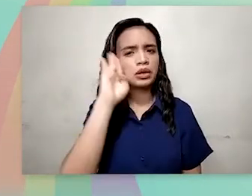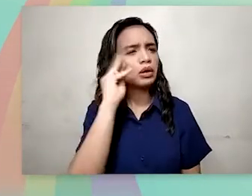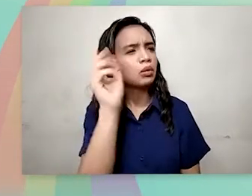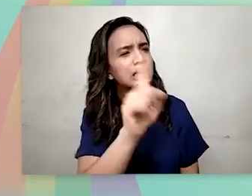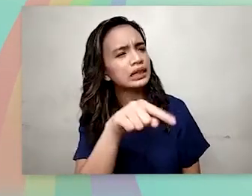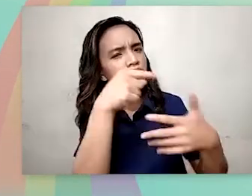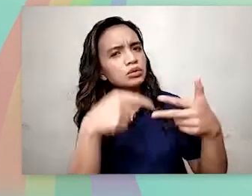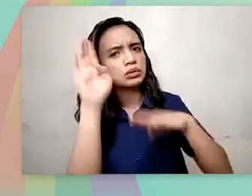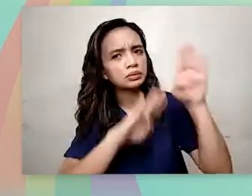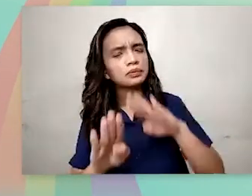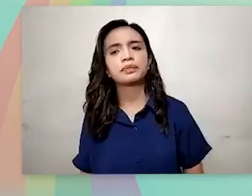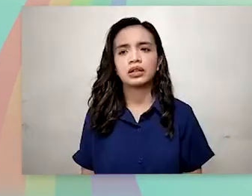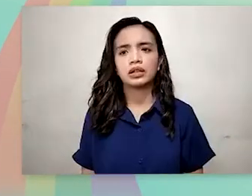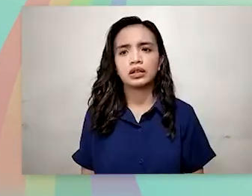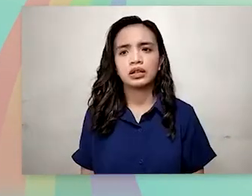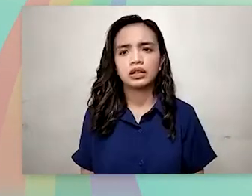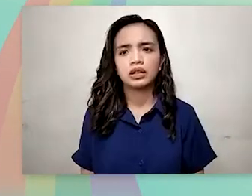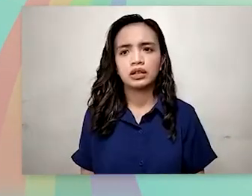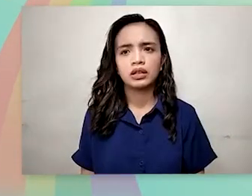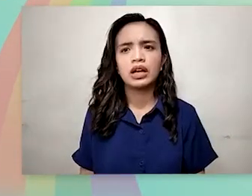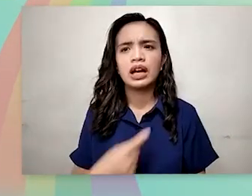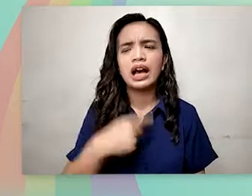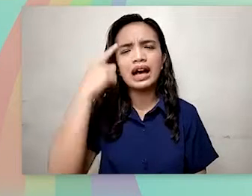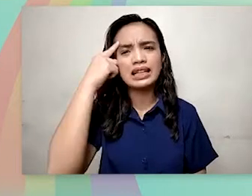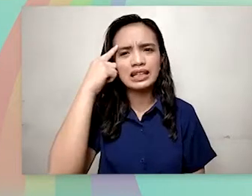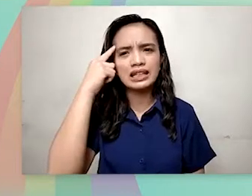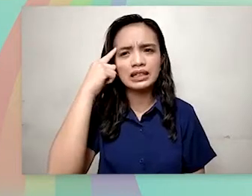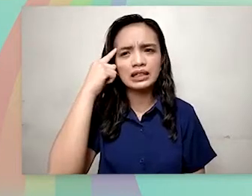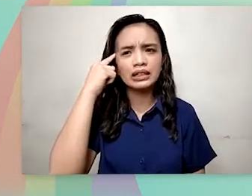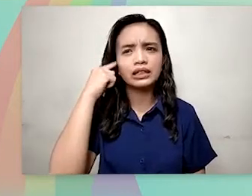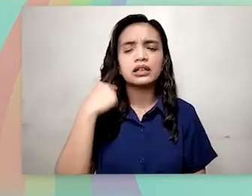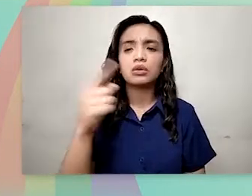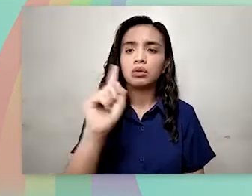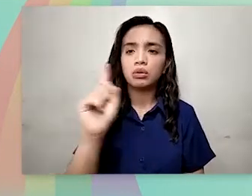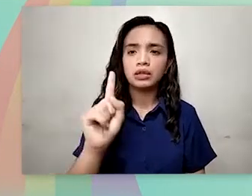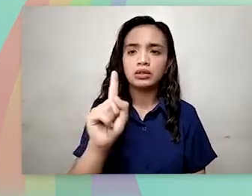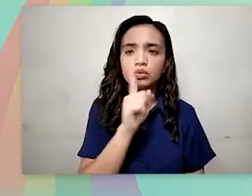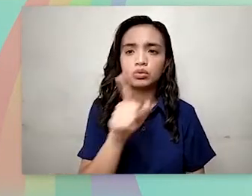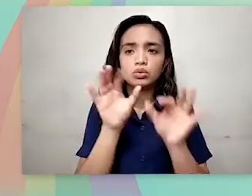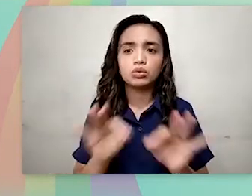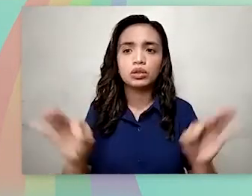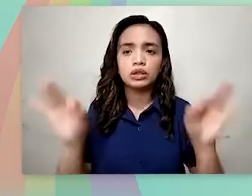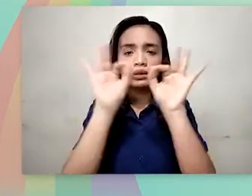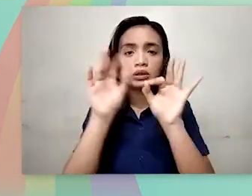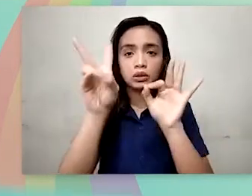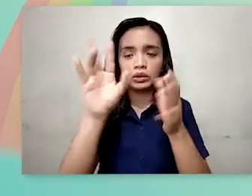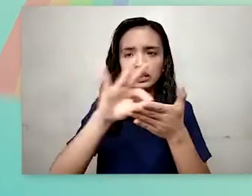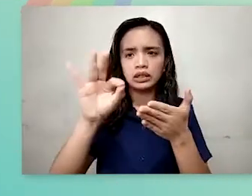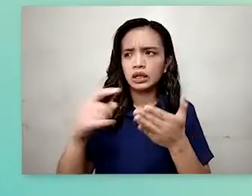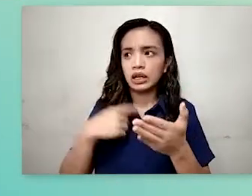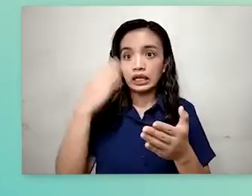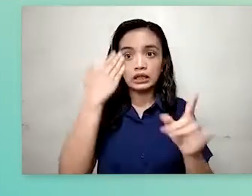Butch? What do you think about this issue? Let me just keep this short, but I think there are 2 main needs. As Vince mentioned, one is financing. I